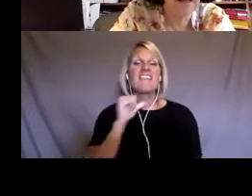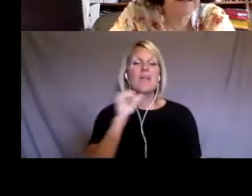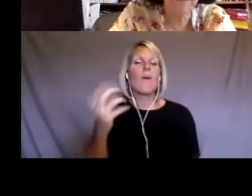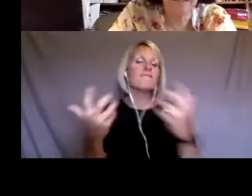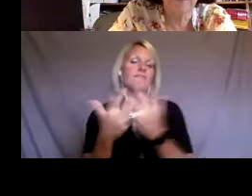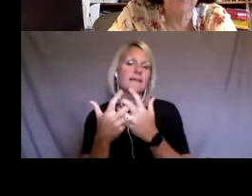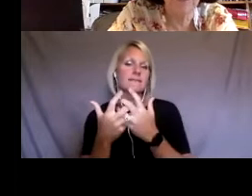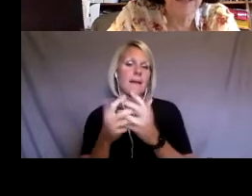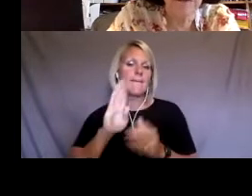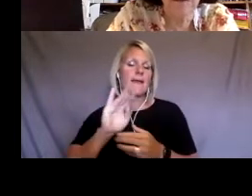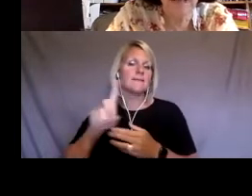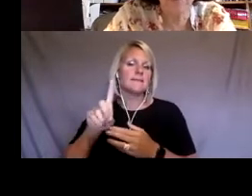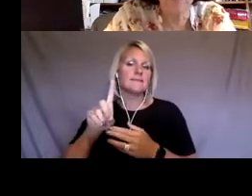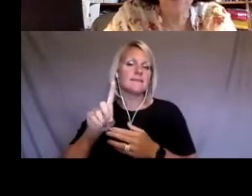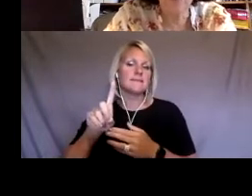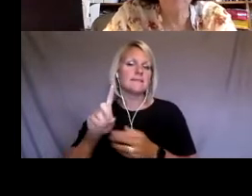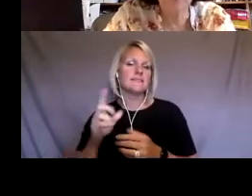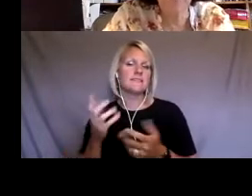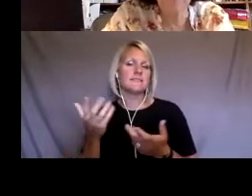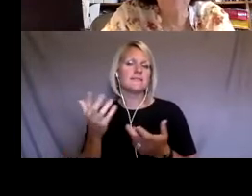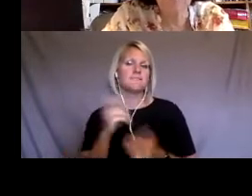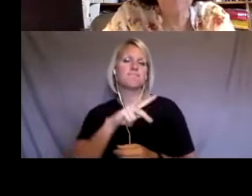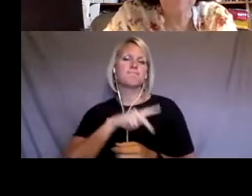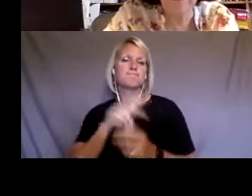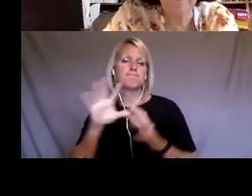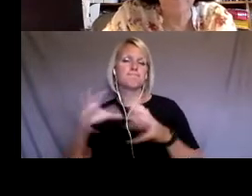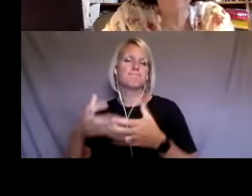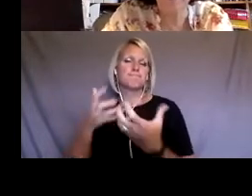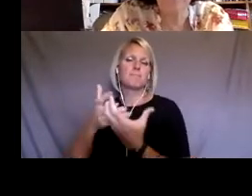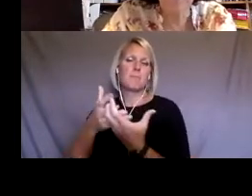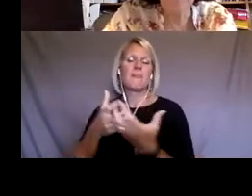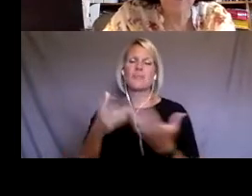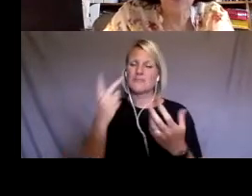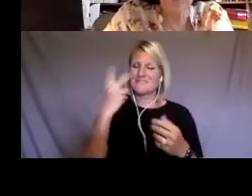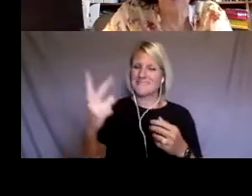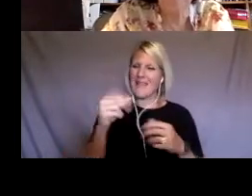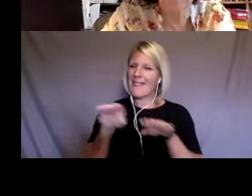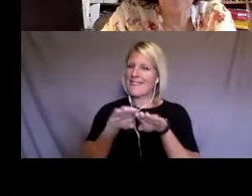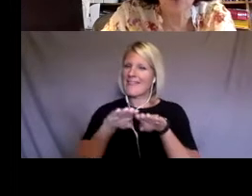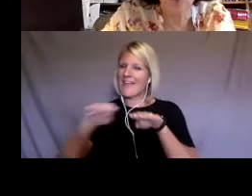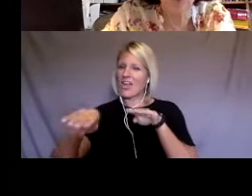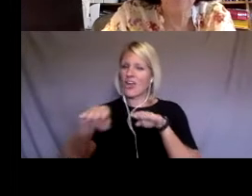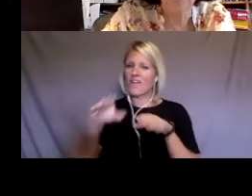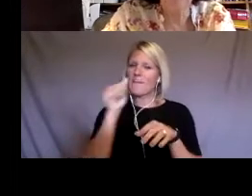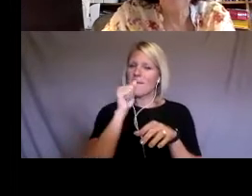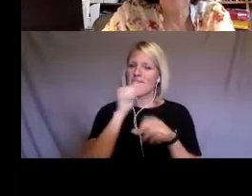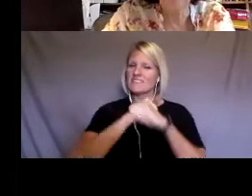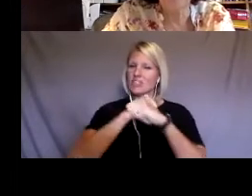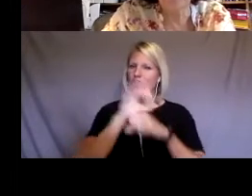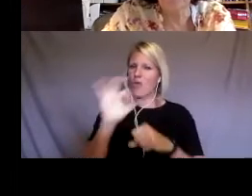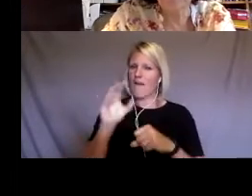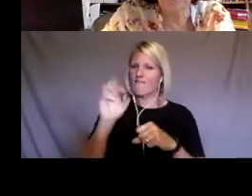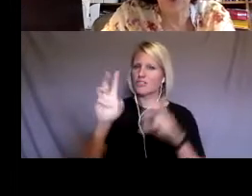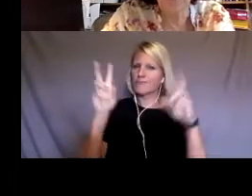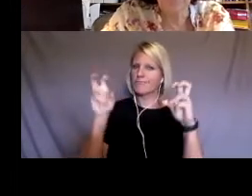desired image for the neighborhood. So here you see this layer of private security officers, the so-called